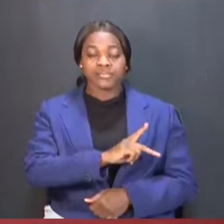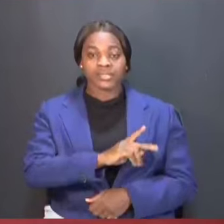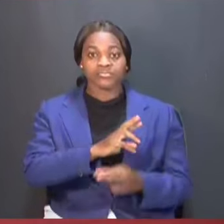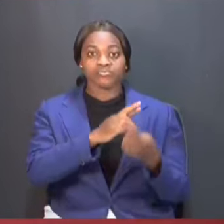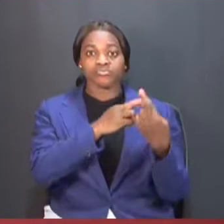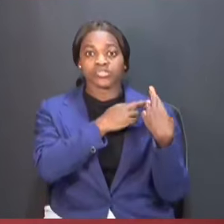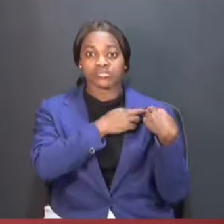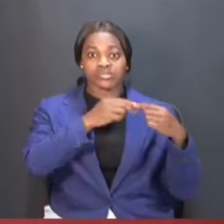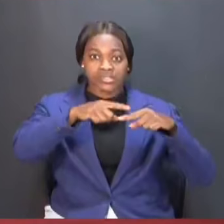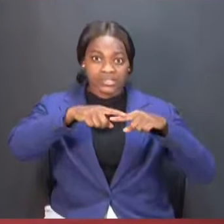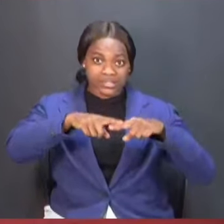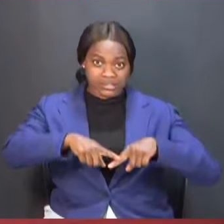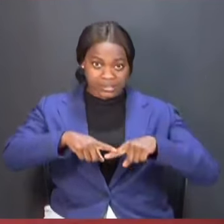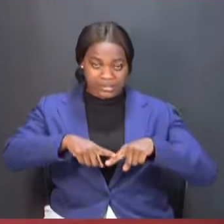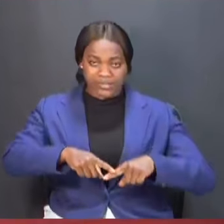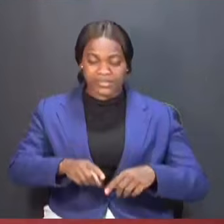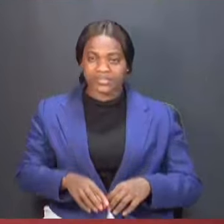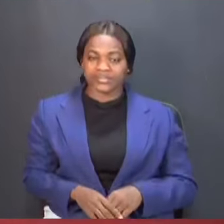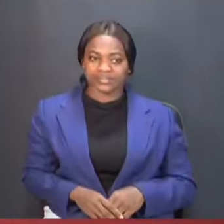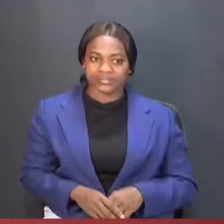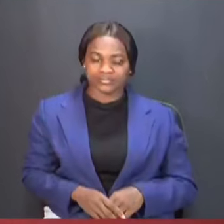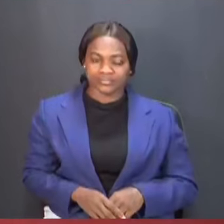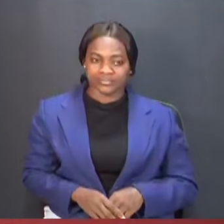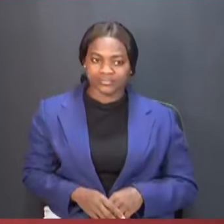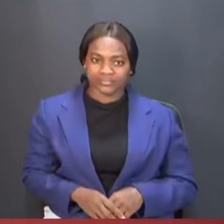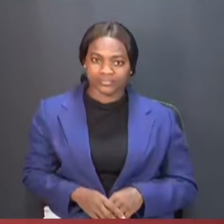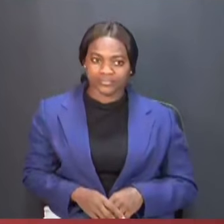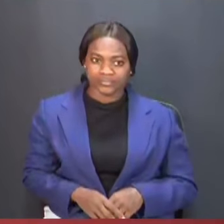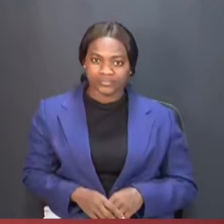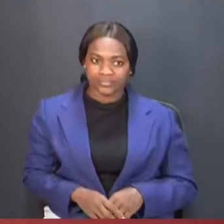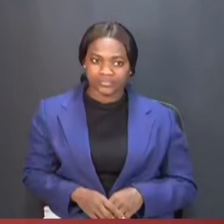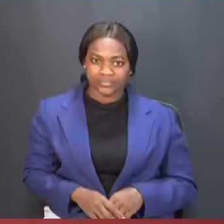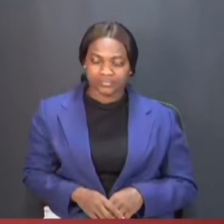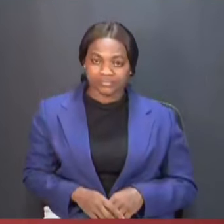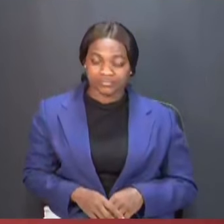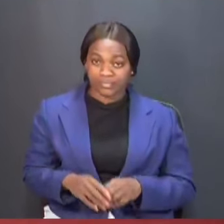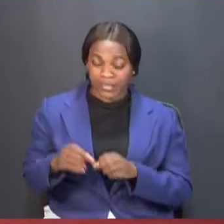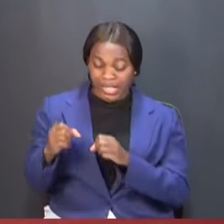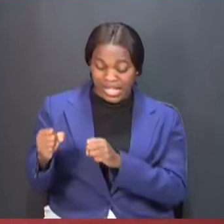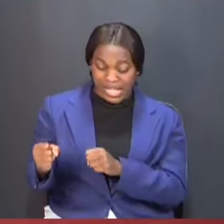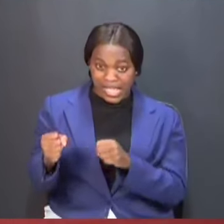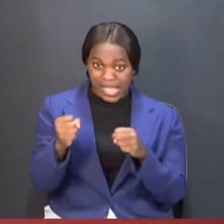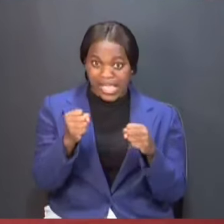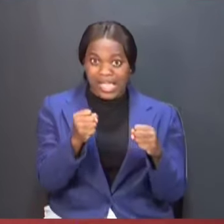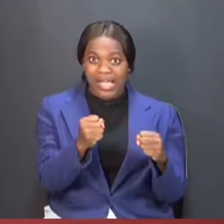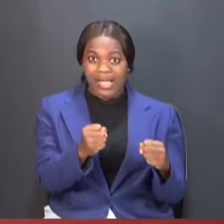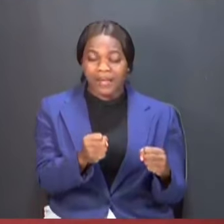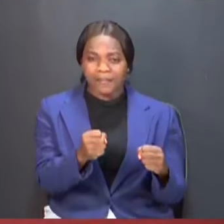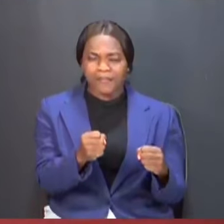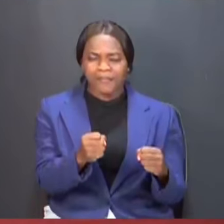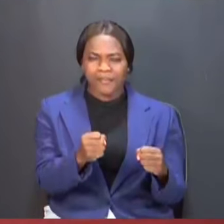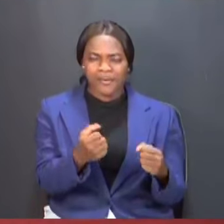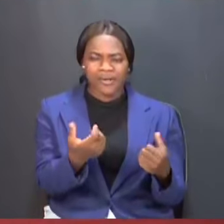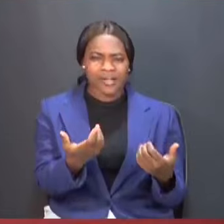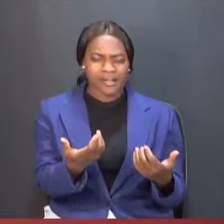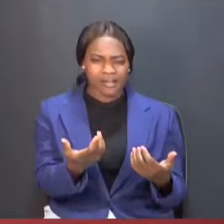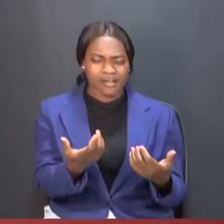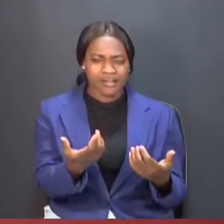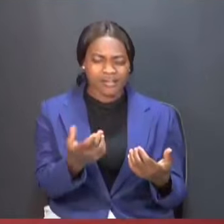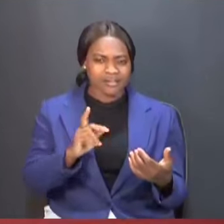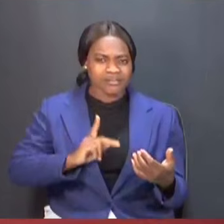rests. So what is the power and scope of Parliament's contempt